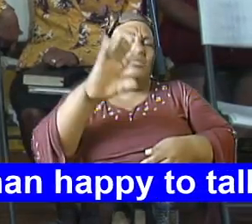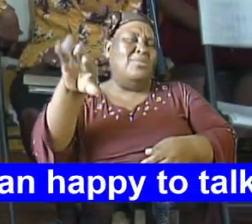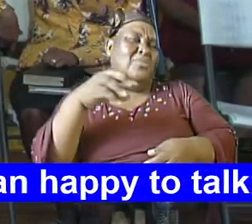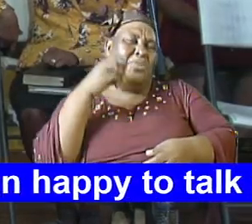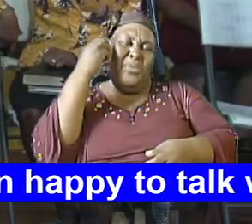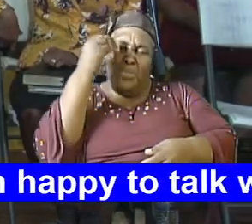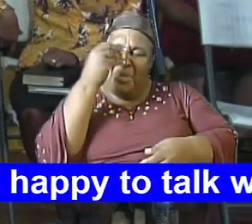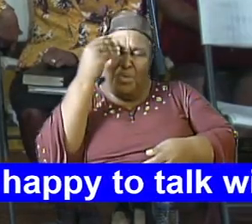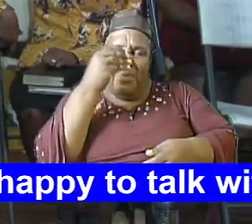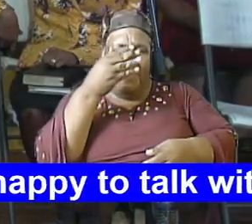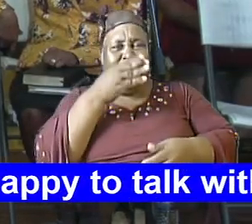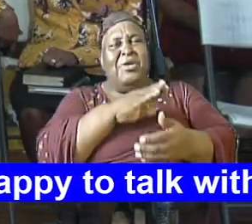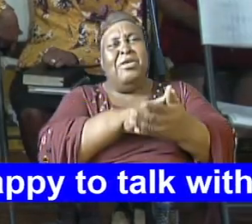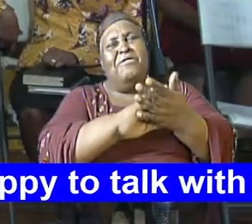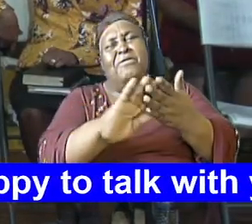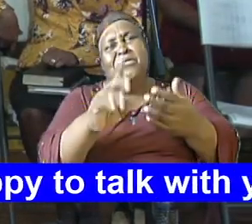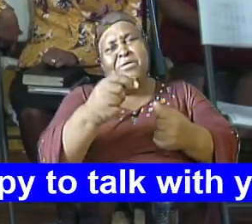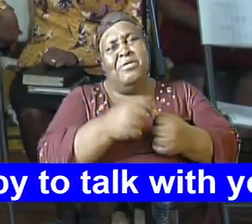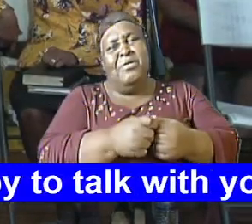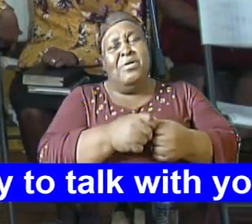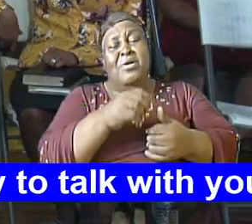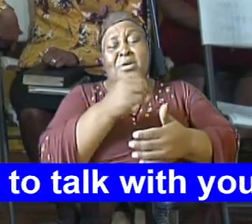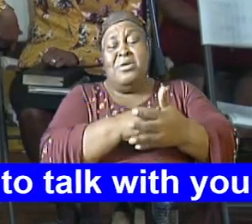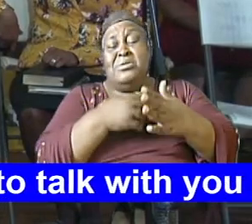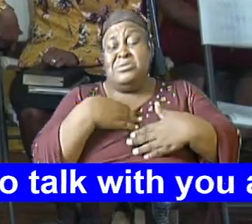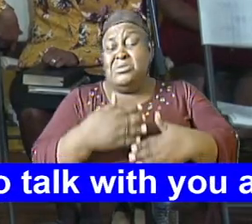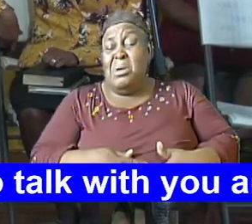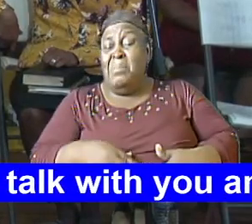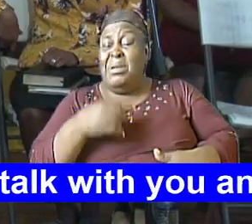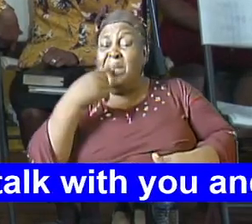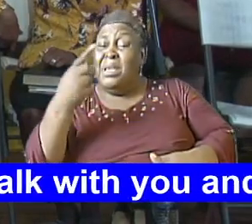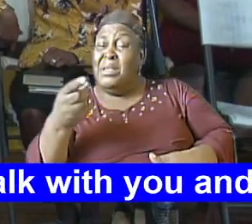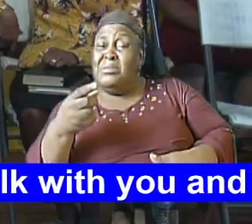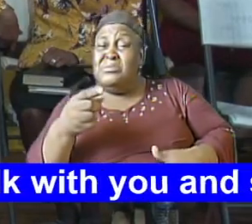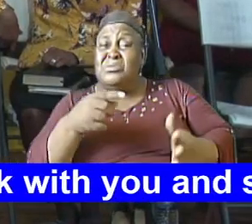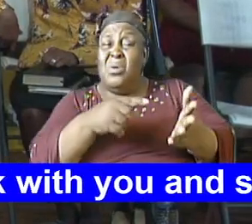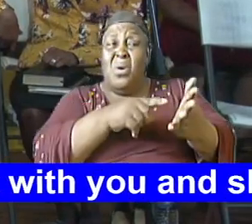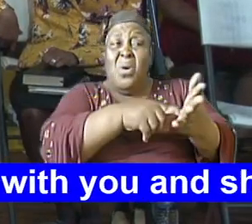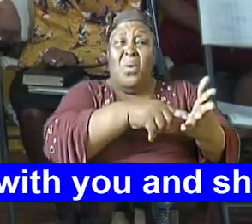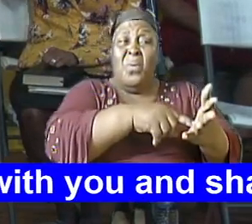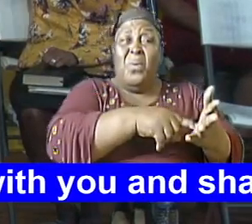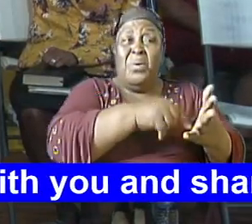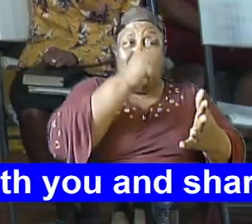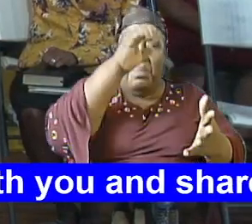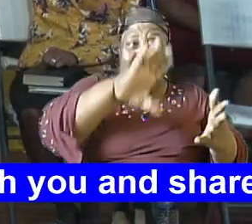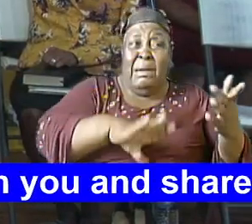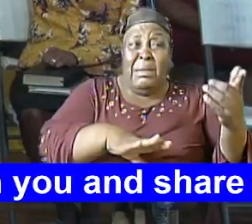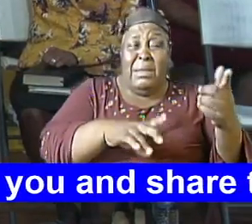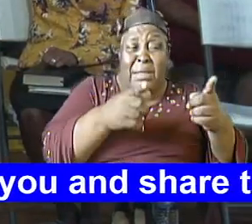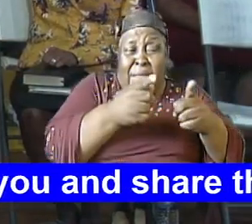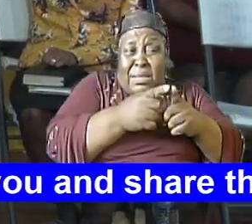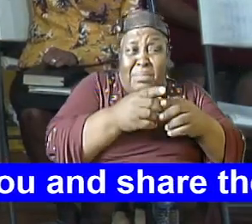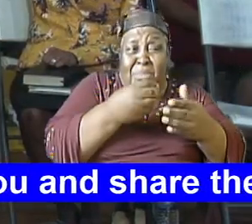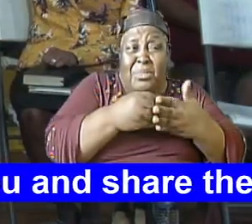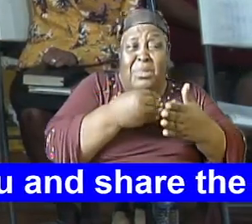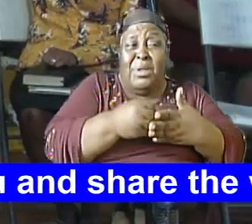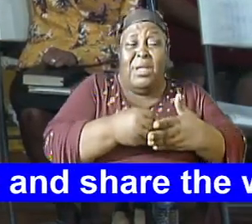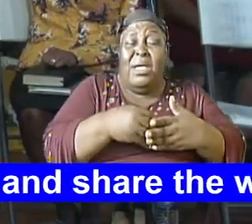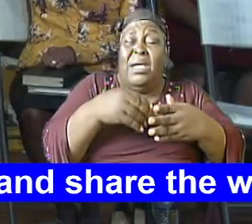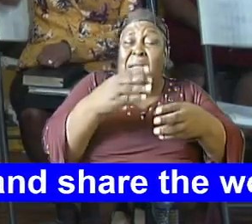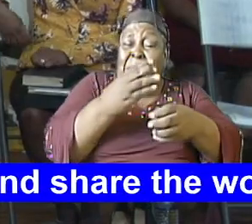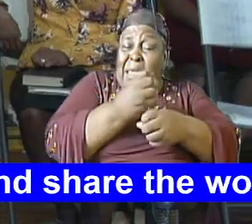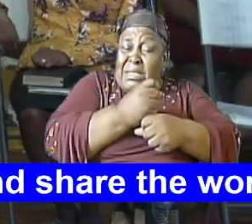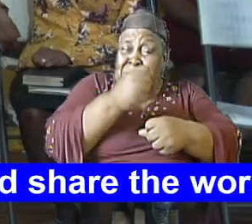forgiven. Somebody else owe him one little bit of money. And him catch the man